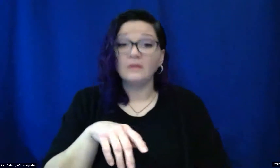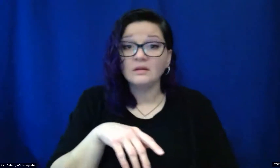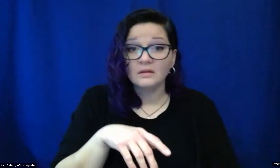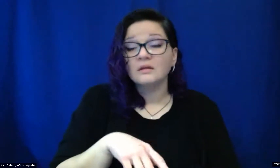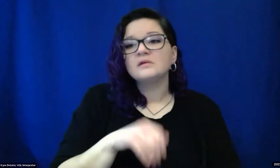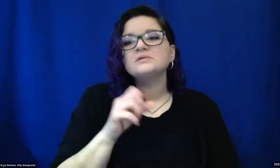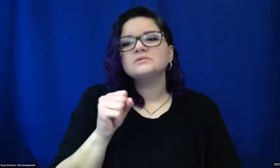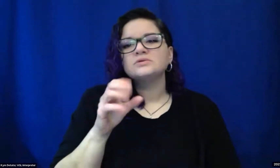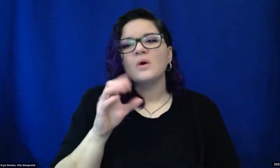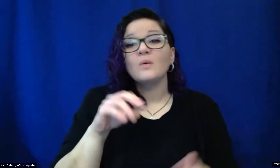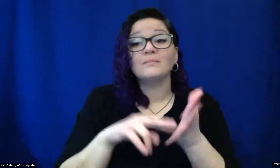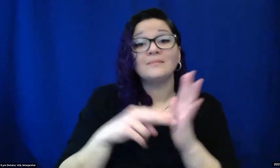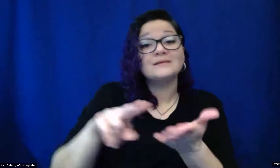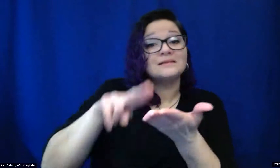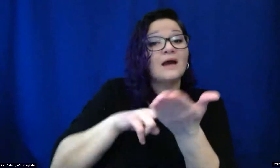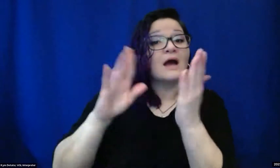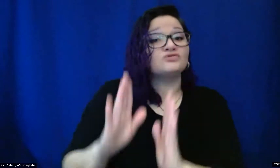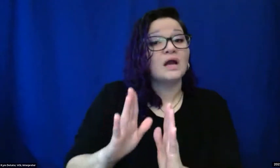the contractor accountable